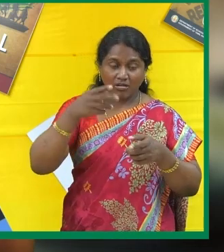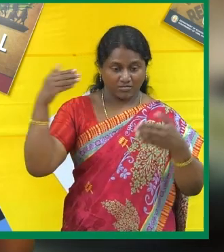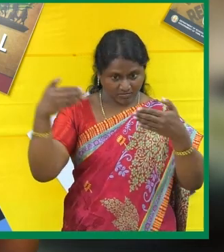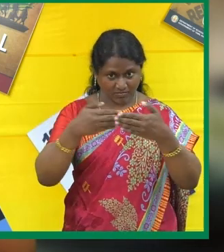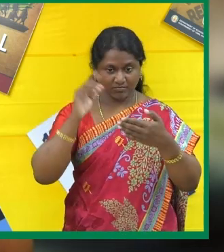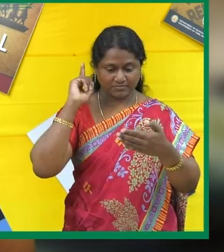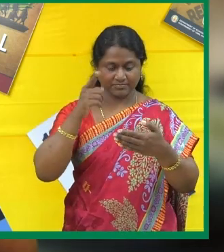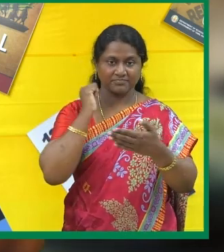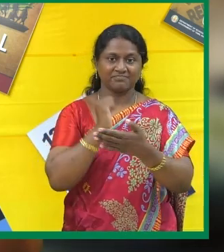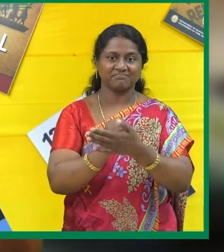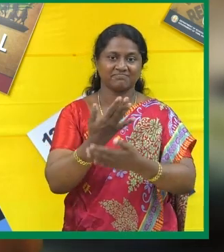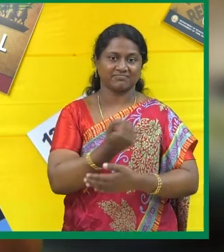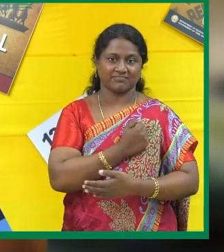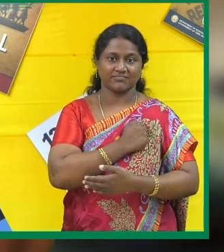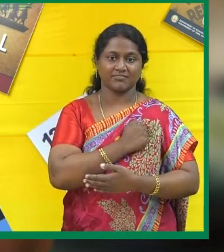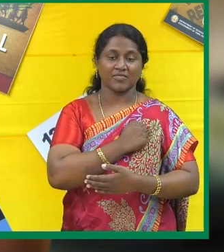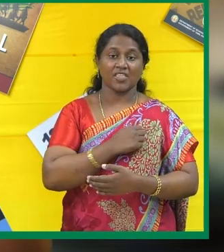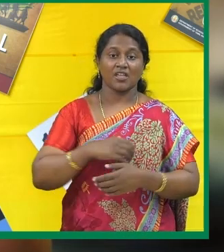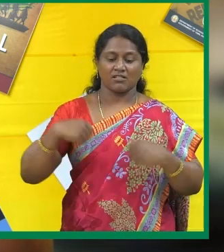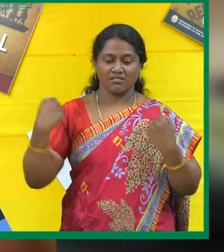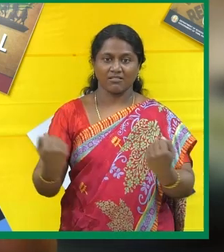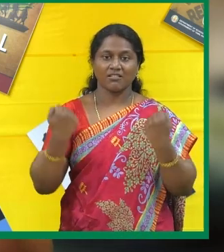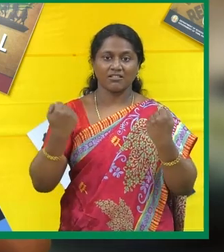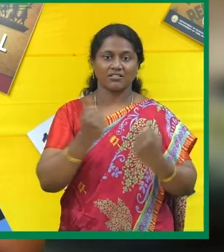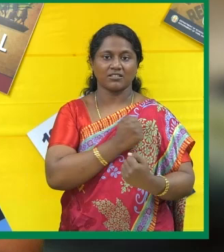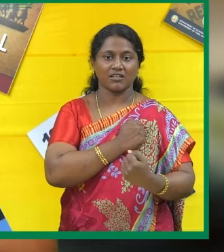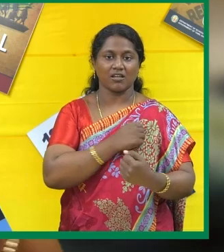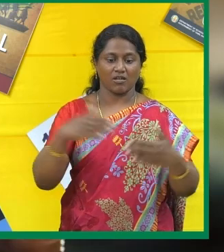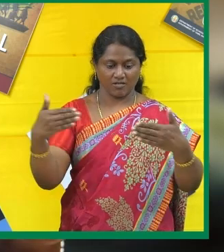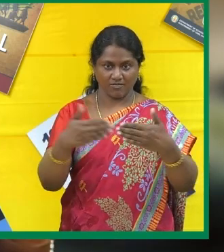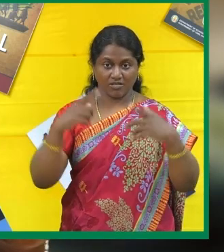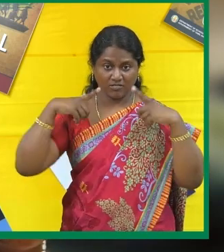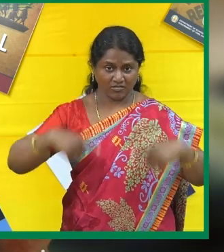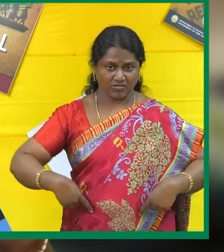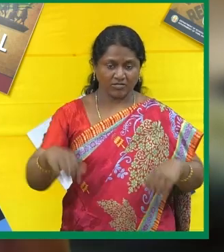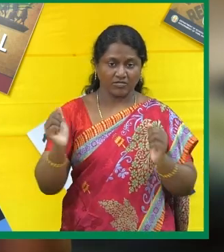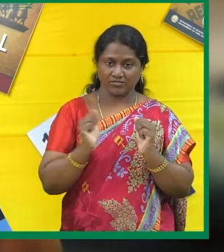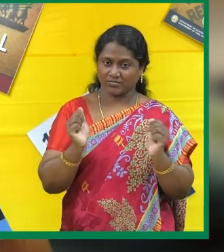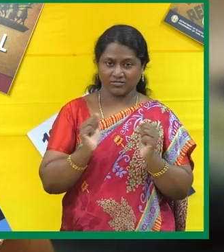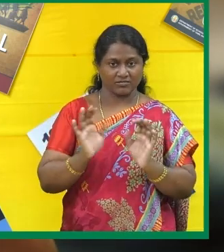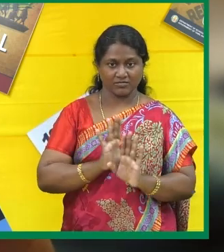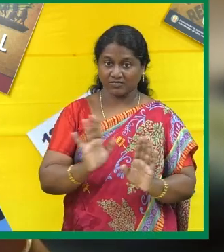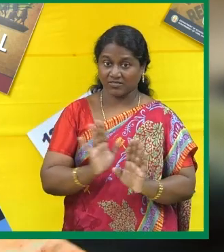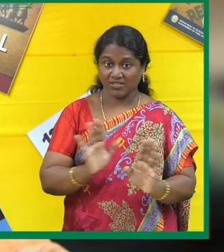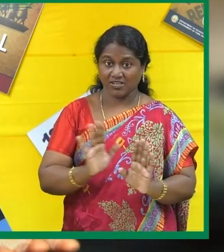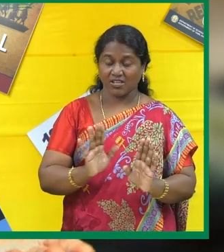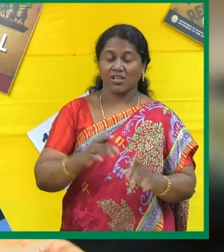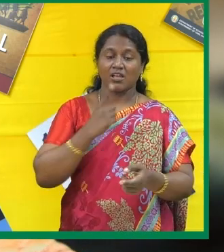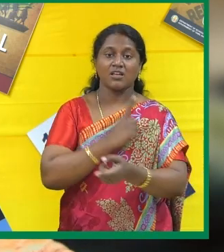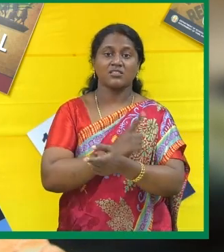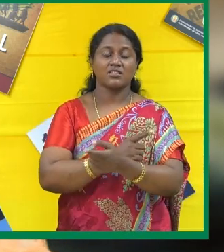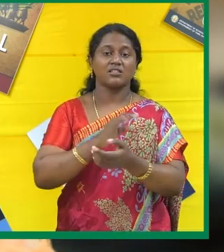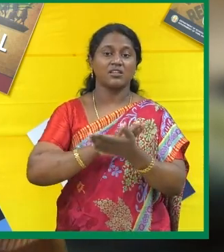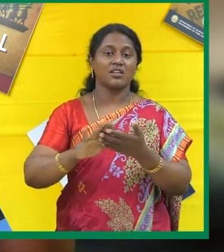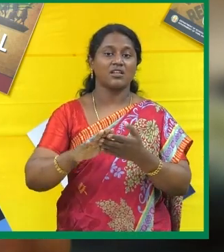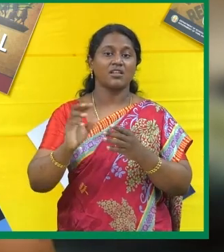life with confidence and hope and courage. Don't have any fear. Like our poet Henry Van Dyke